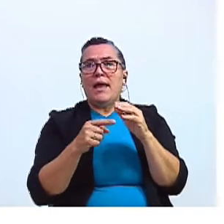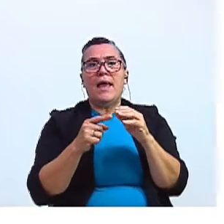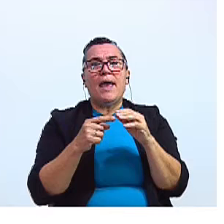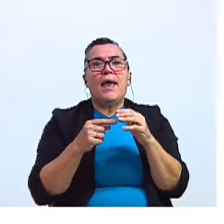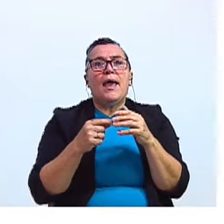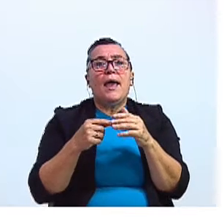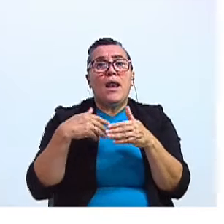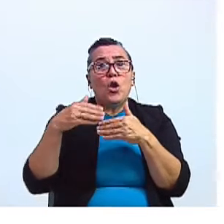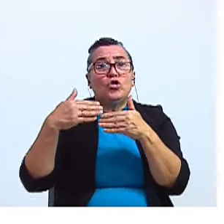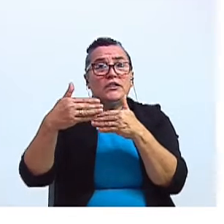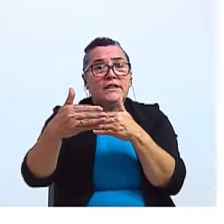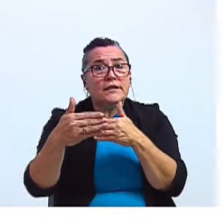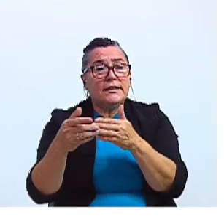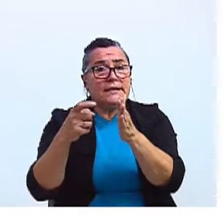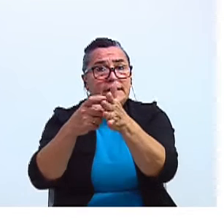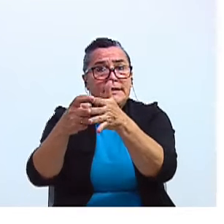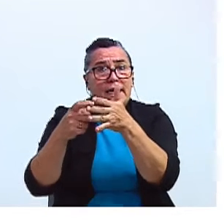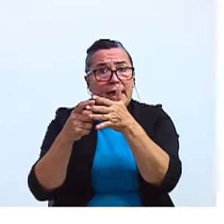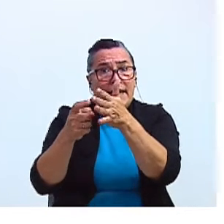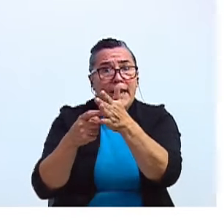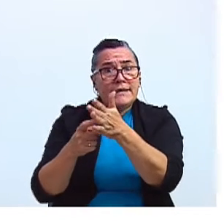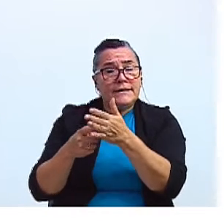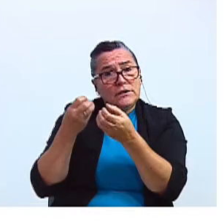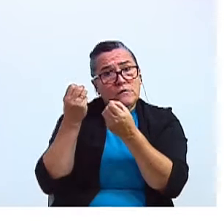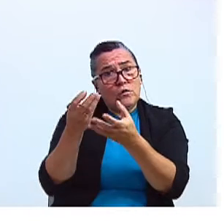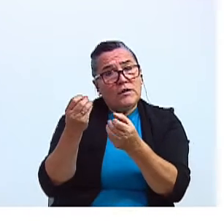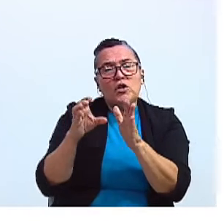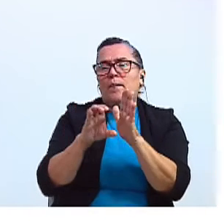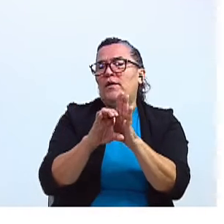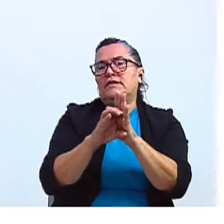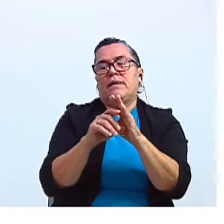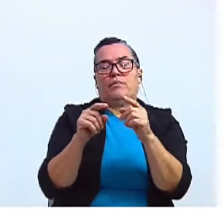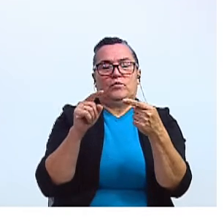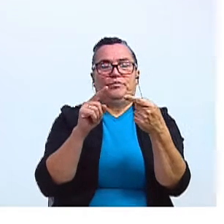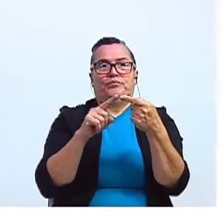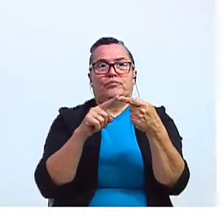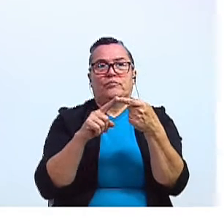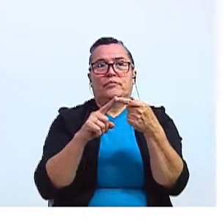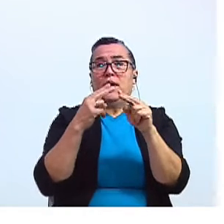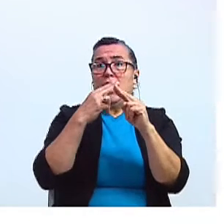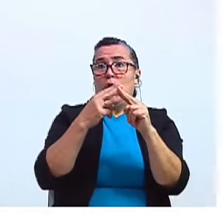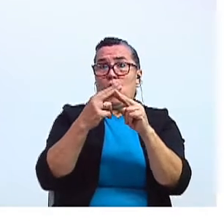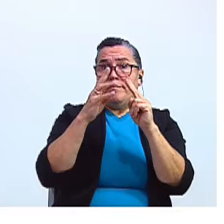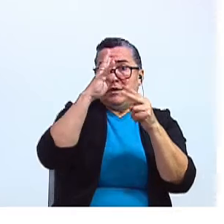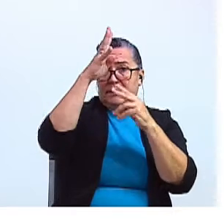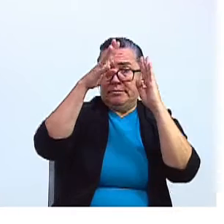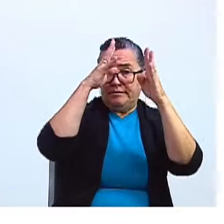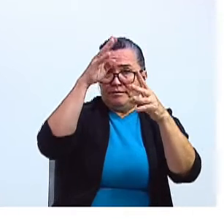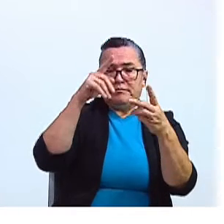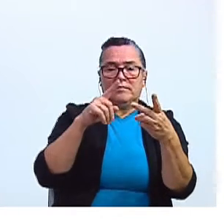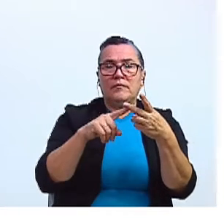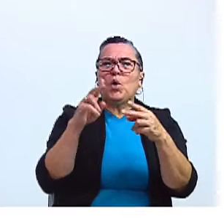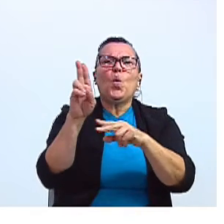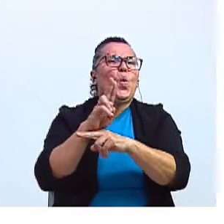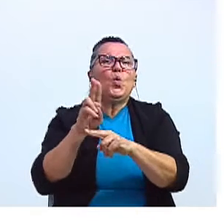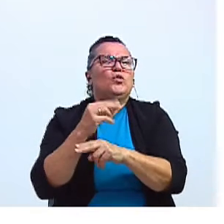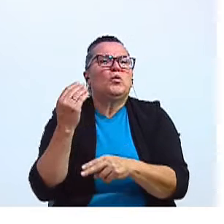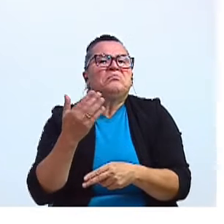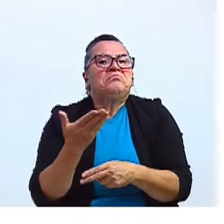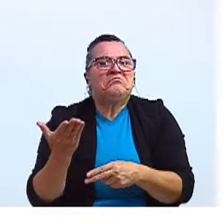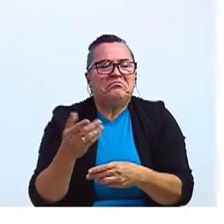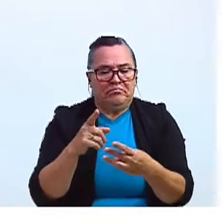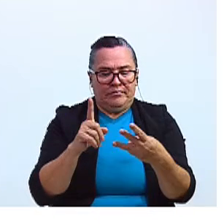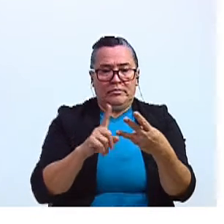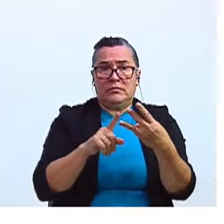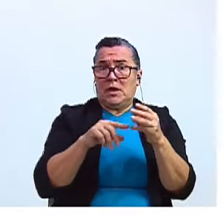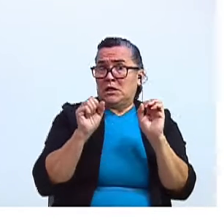following required information. For example, the name of the invention, the uses, what